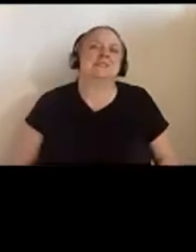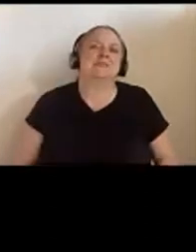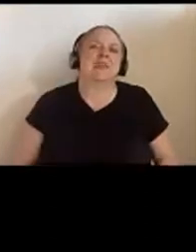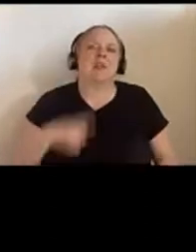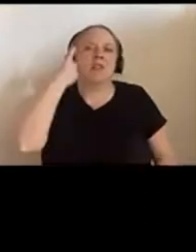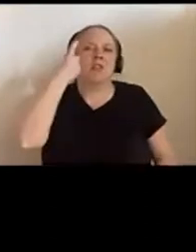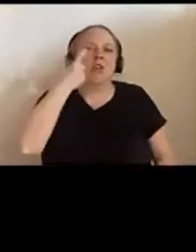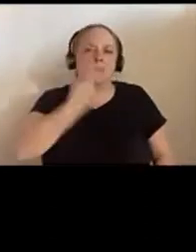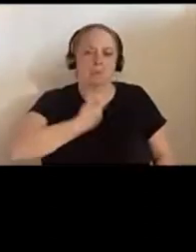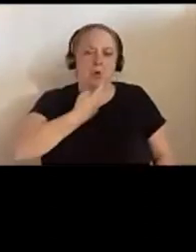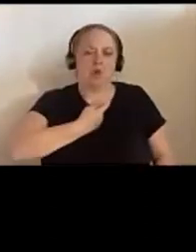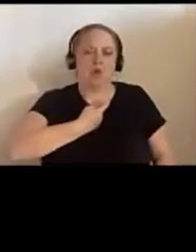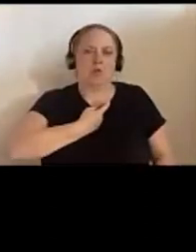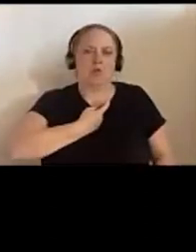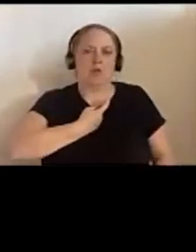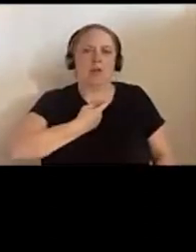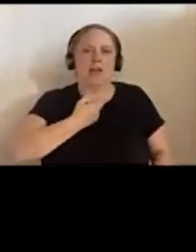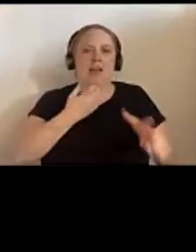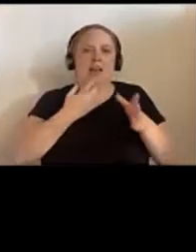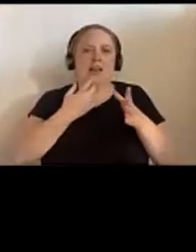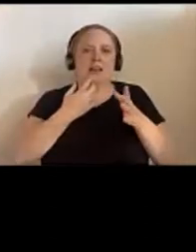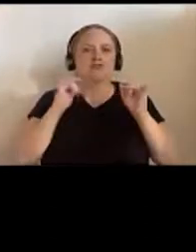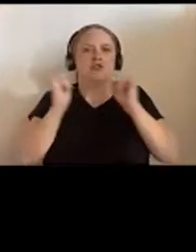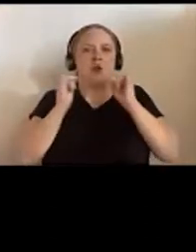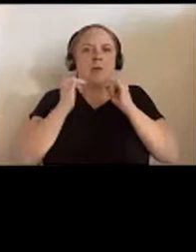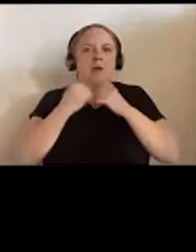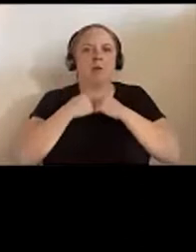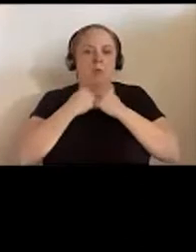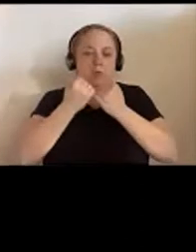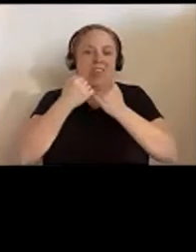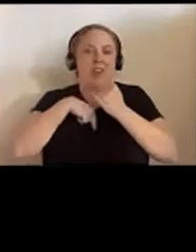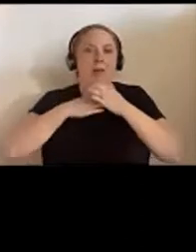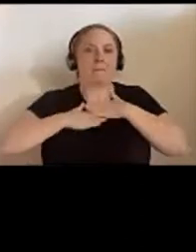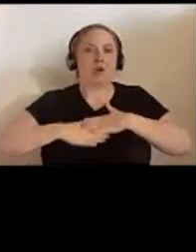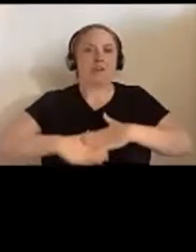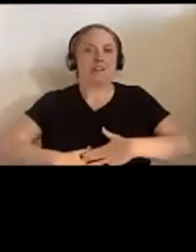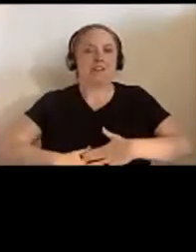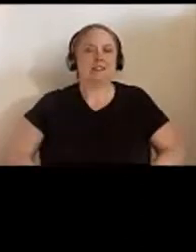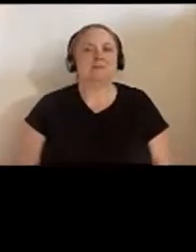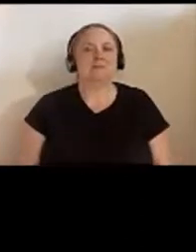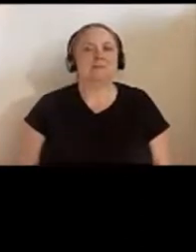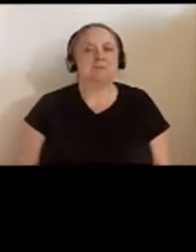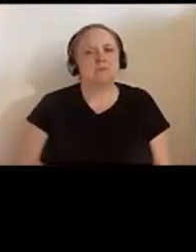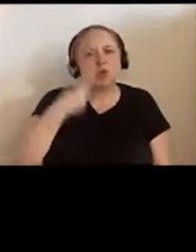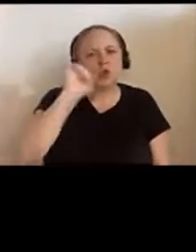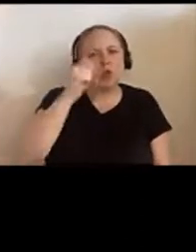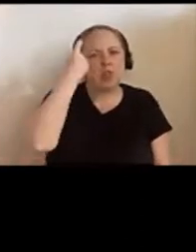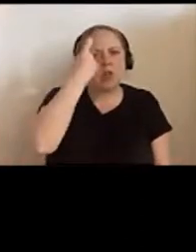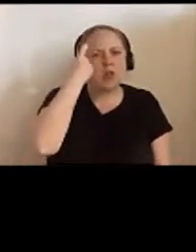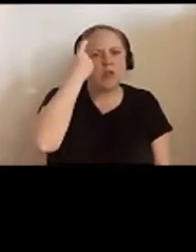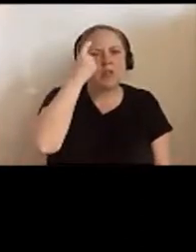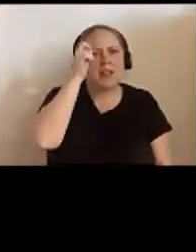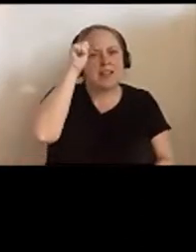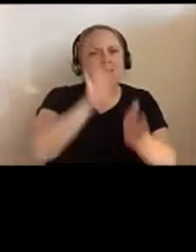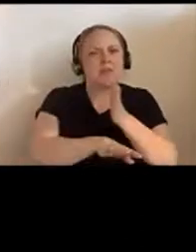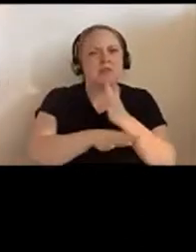and collective trauma in our bodies on a deeply somatic level. I wonder what your thoughts are on the experience of our